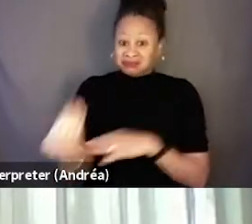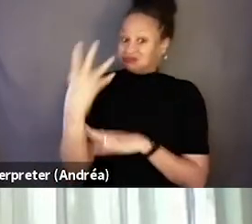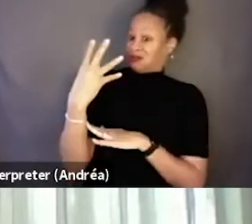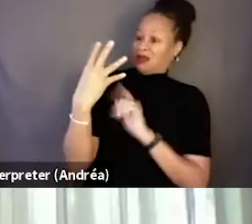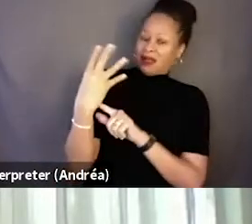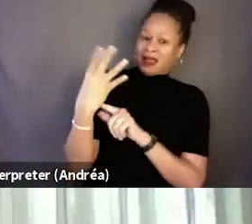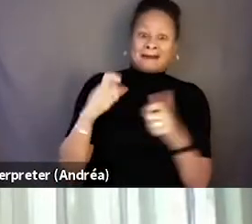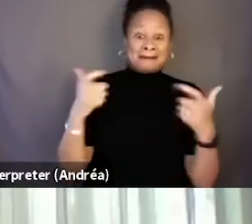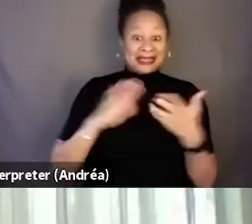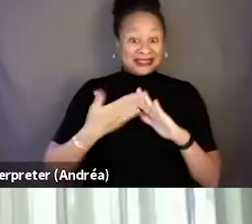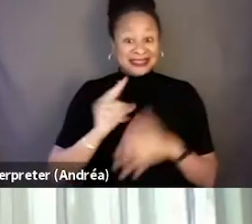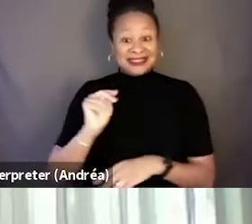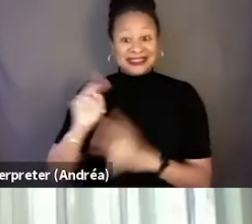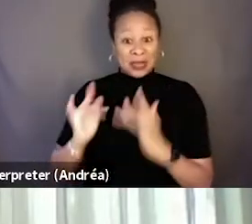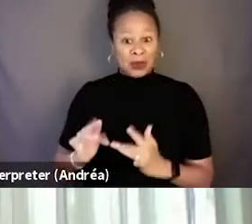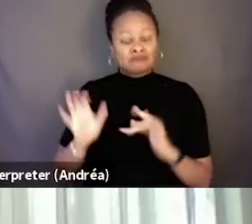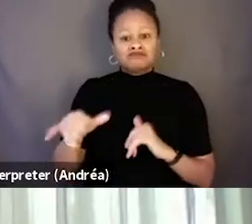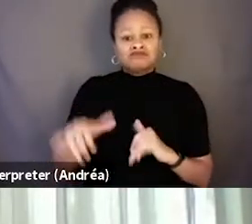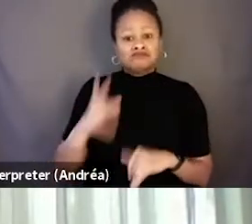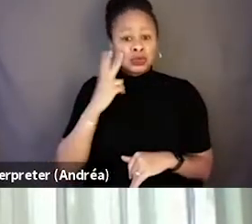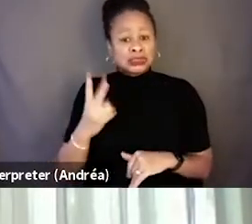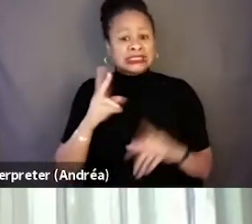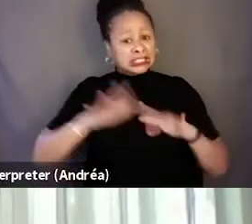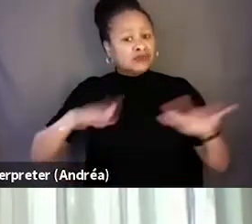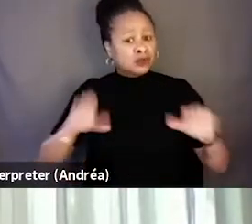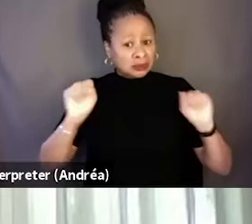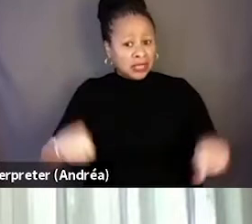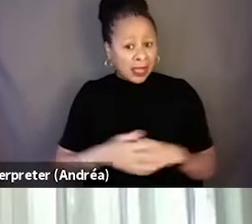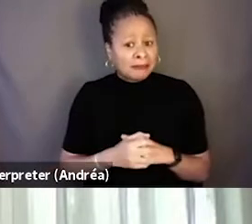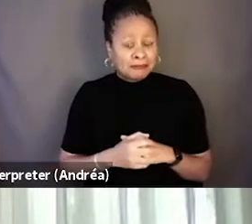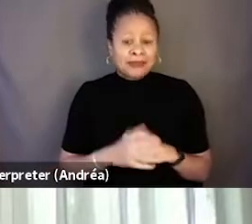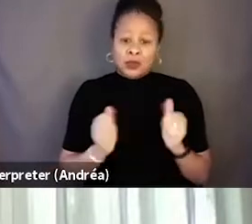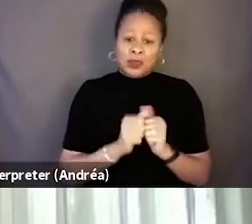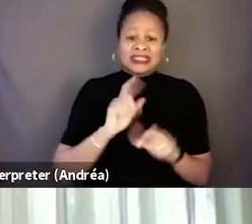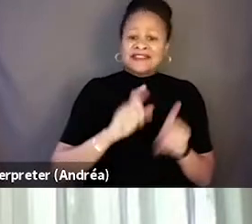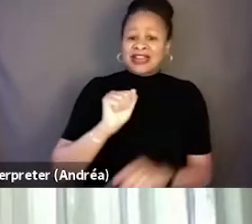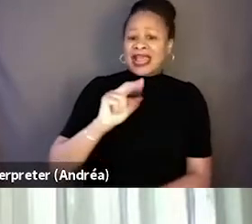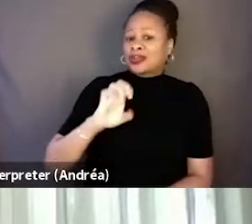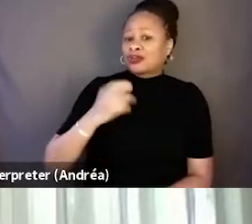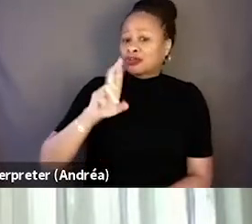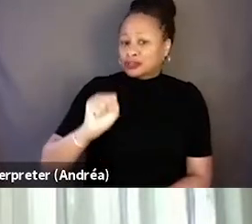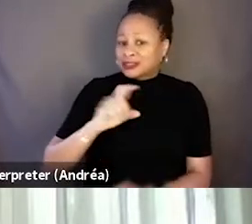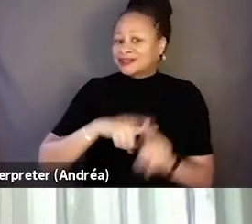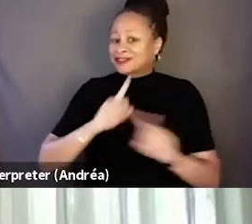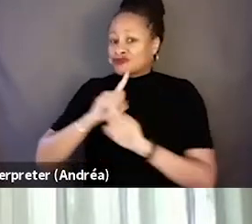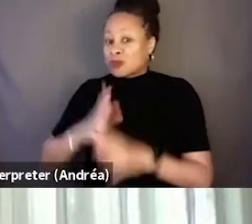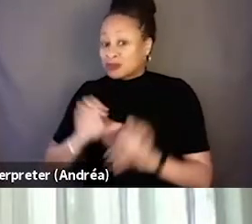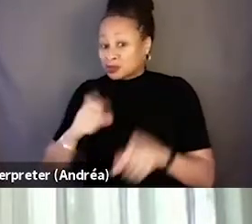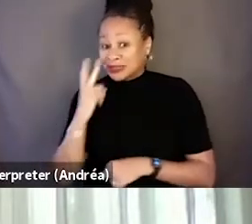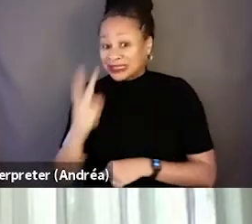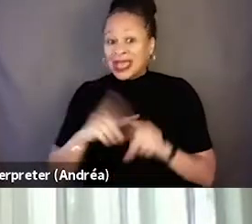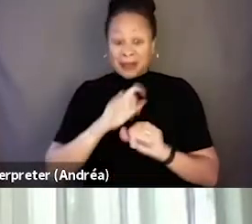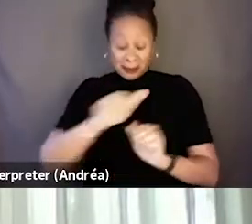at networks, you do see diversity in terms of anchors and reporters. But what matters is